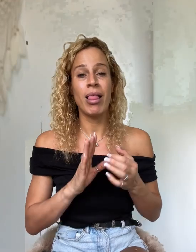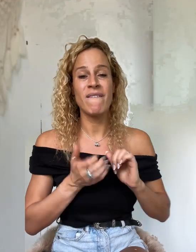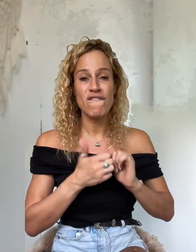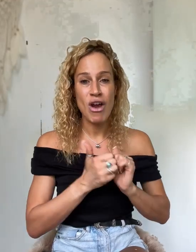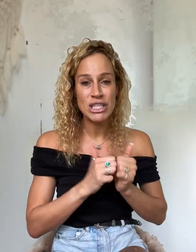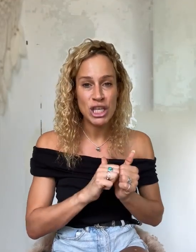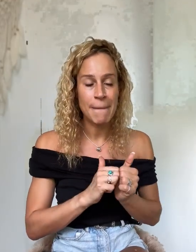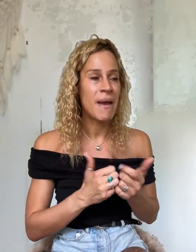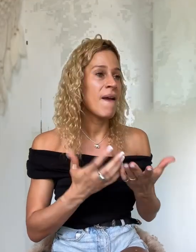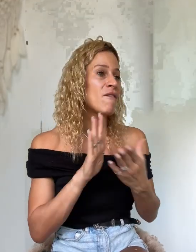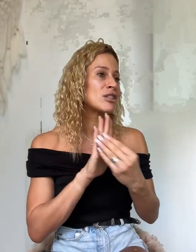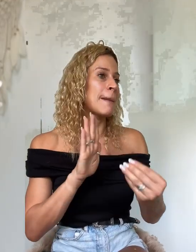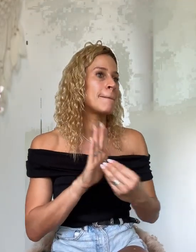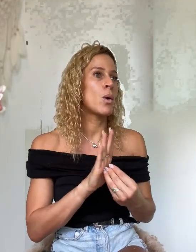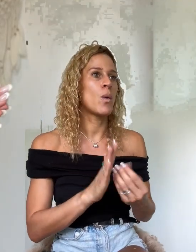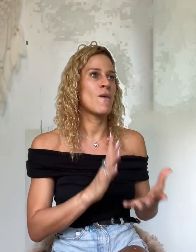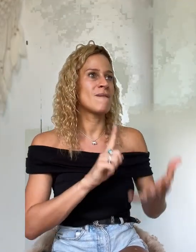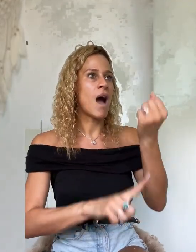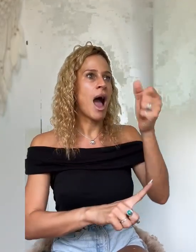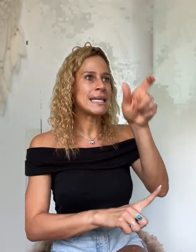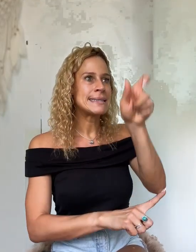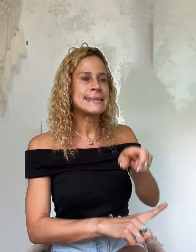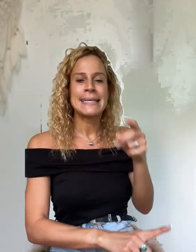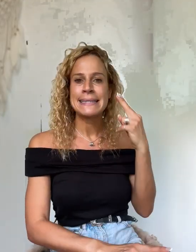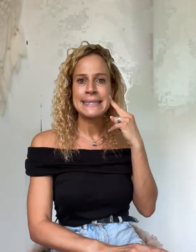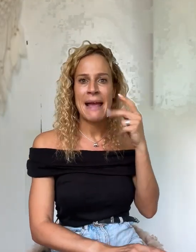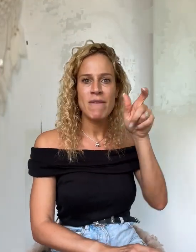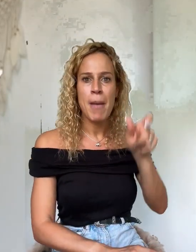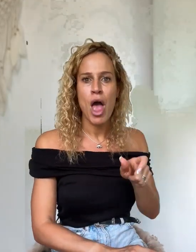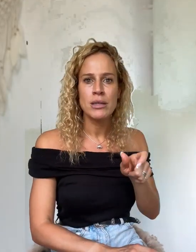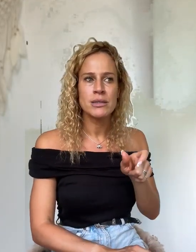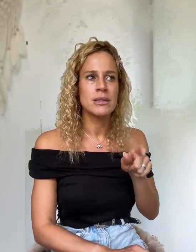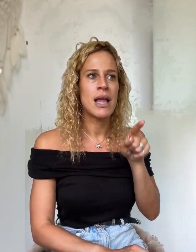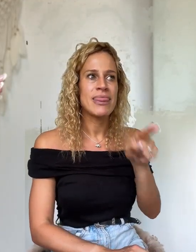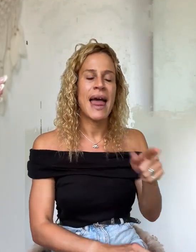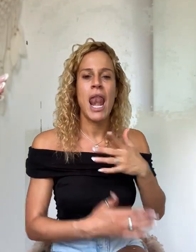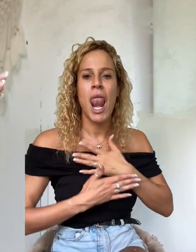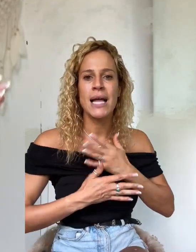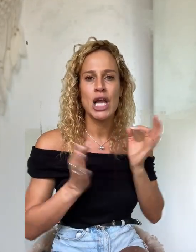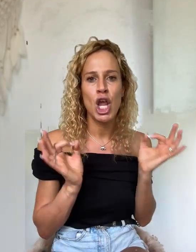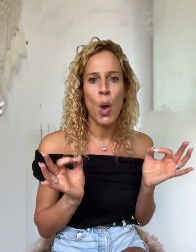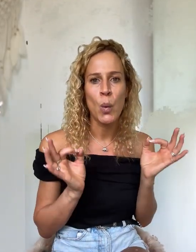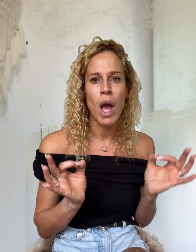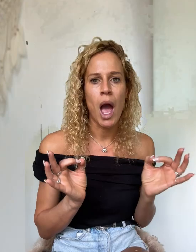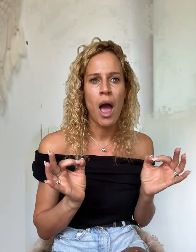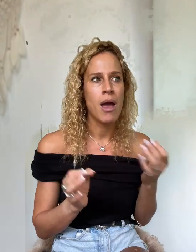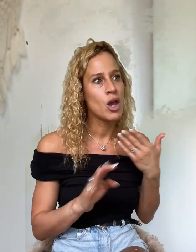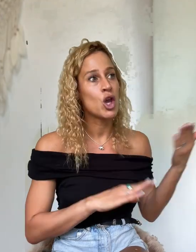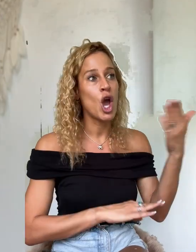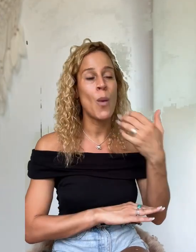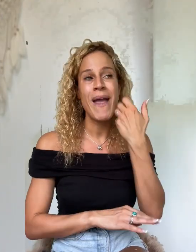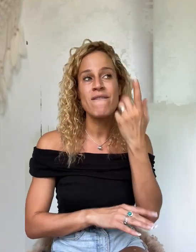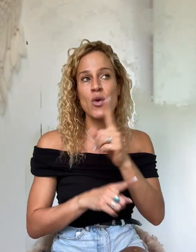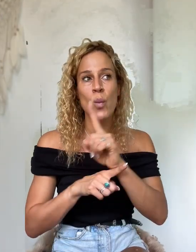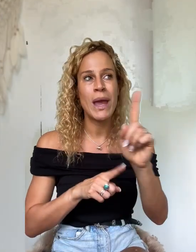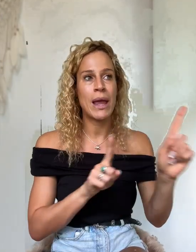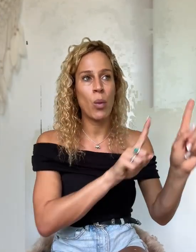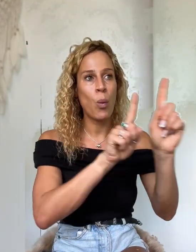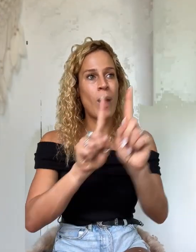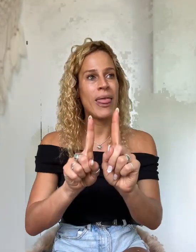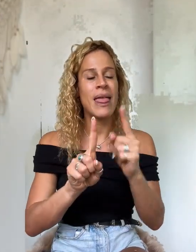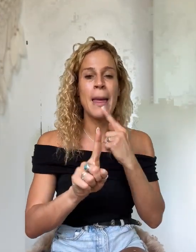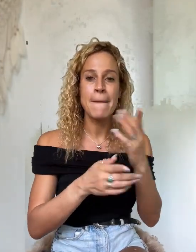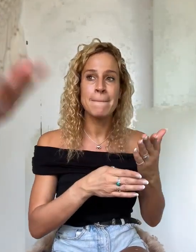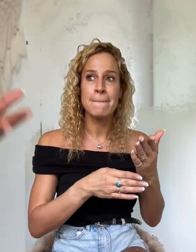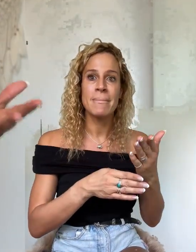changer, because if you find like a deaf person that likes yoga, for example, and you can go to yoga once a week, even like that 10 minutes